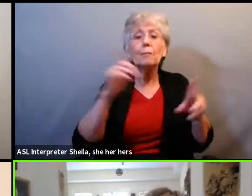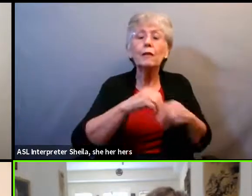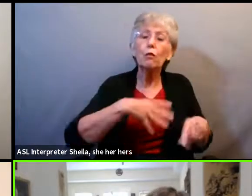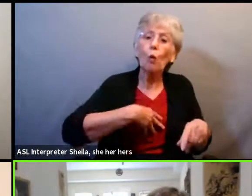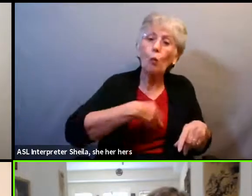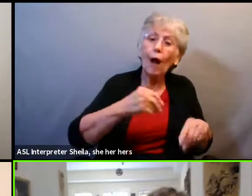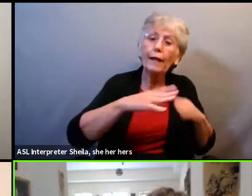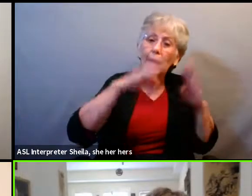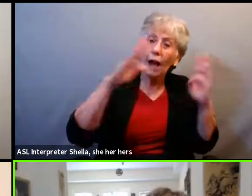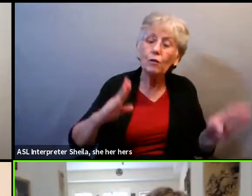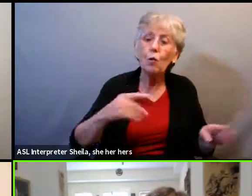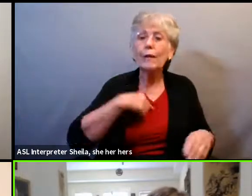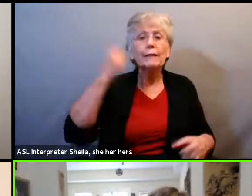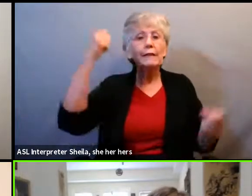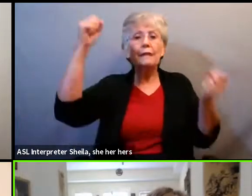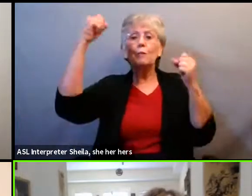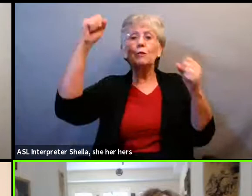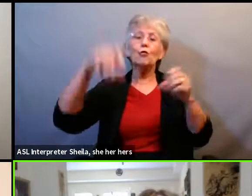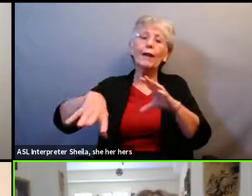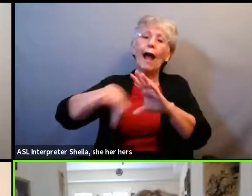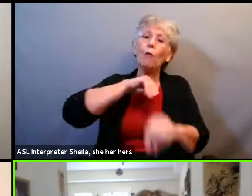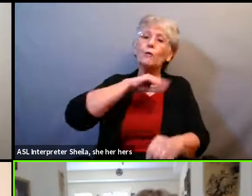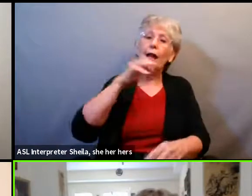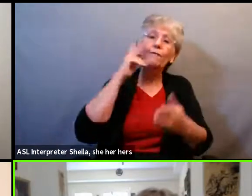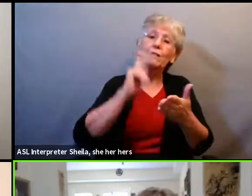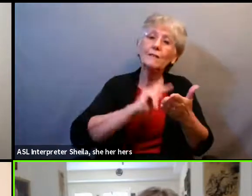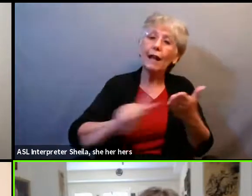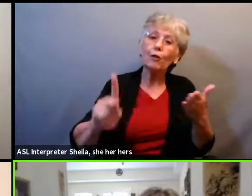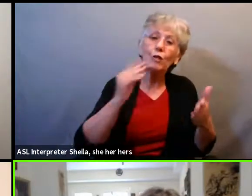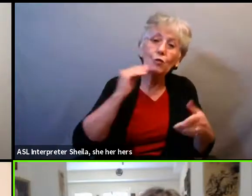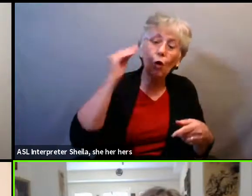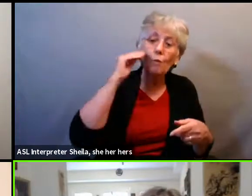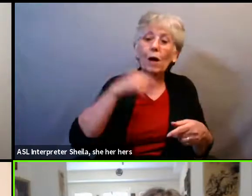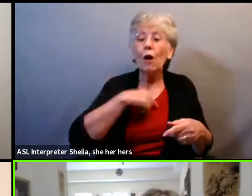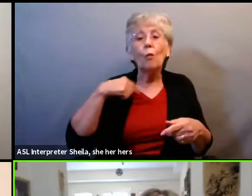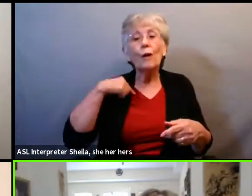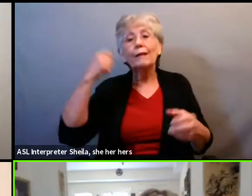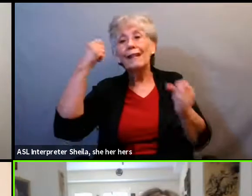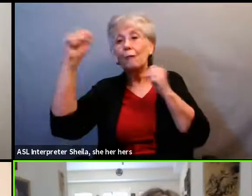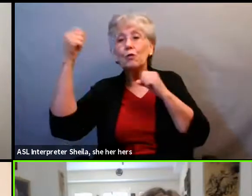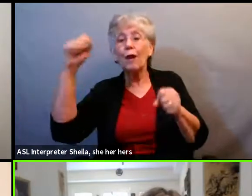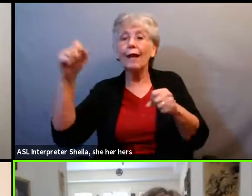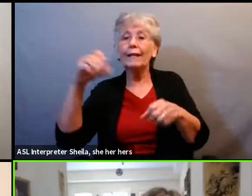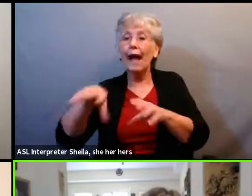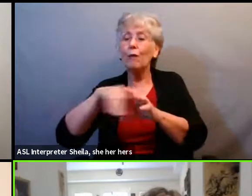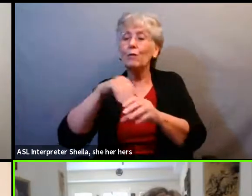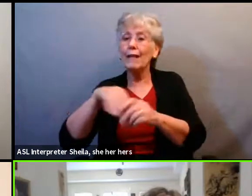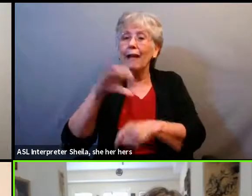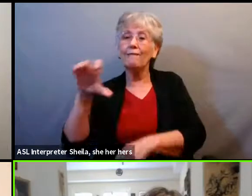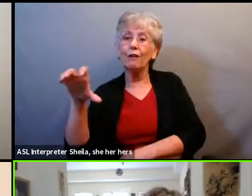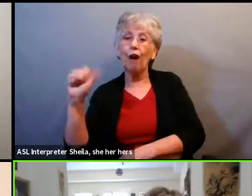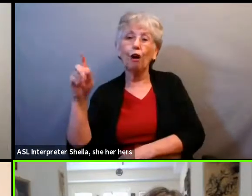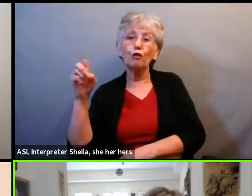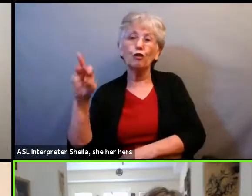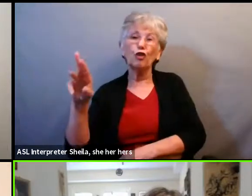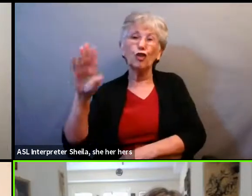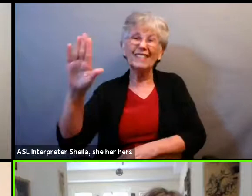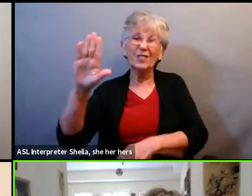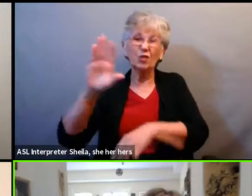of the secretary's home, and we demonstrated outside of Carter's church. And I